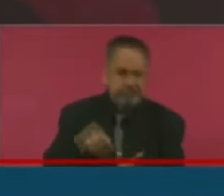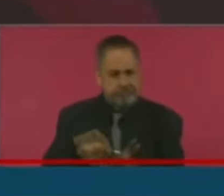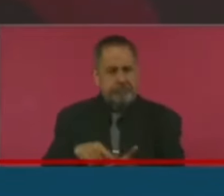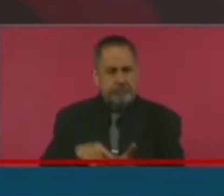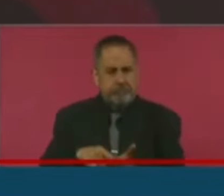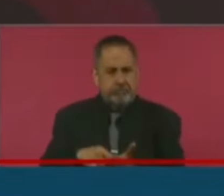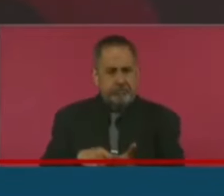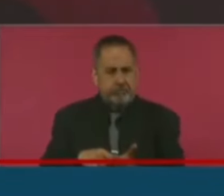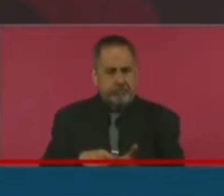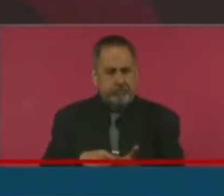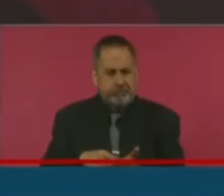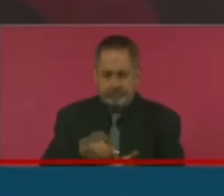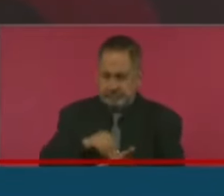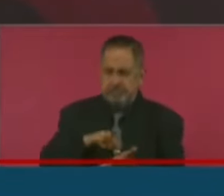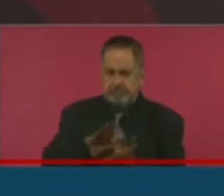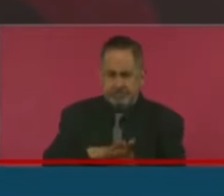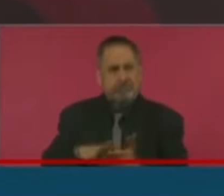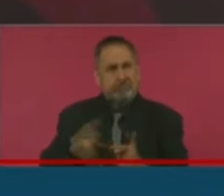El presidente,